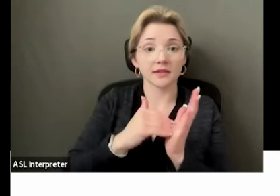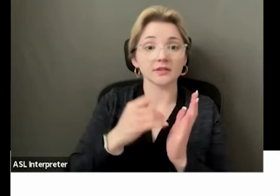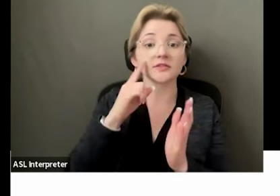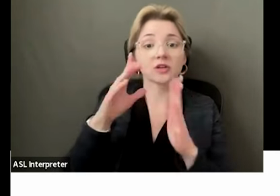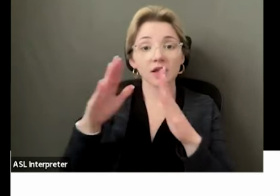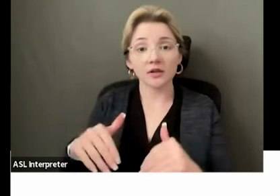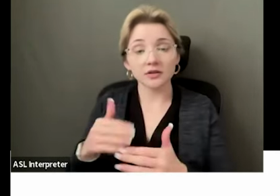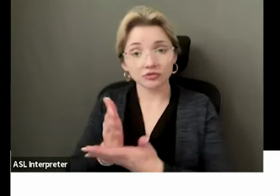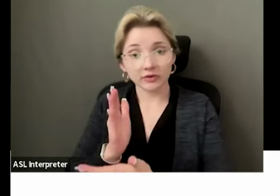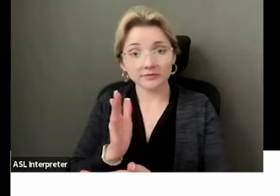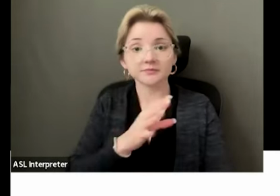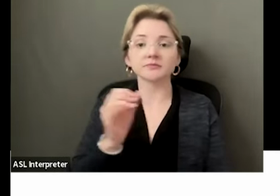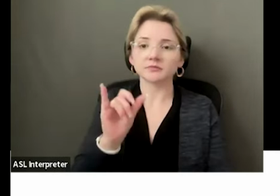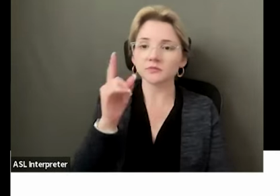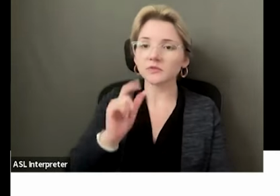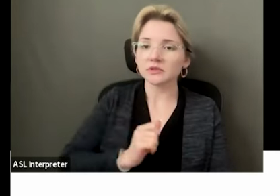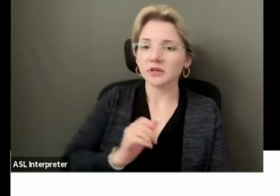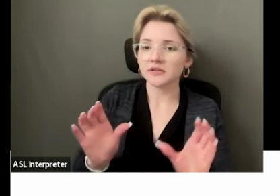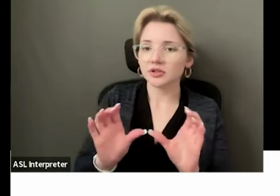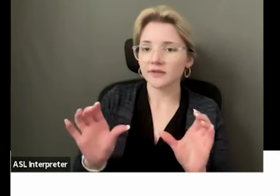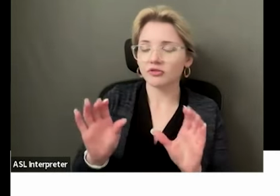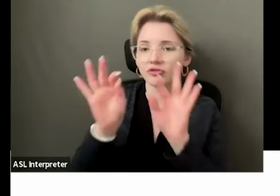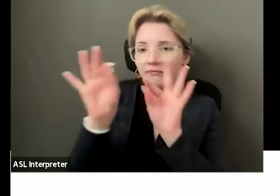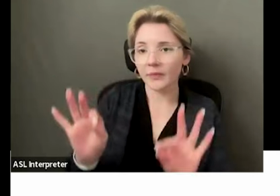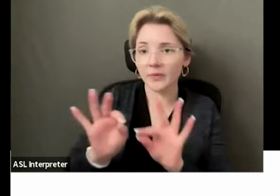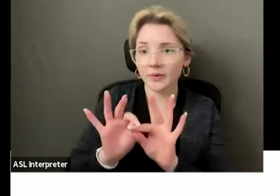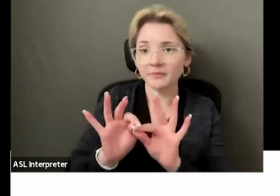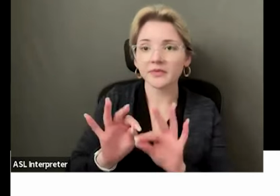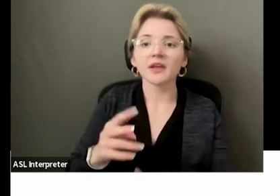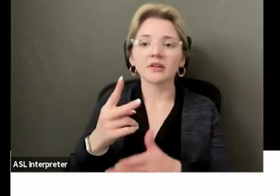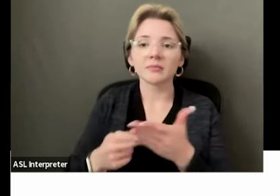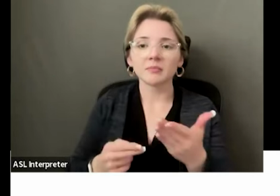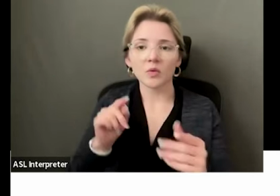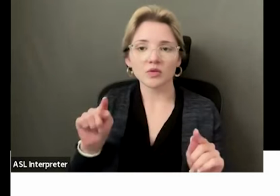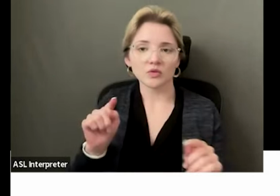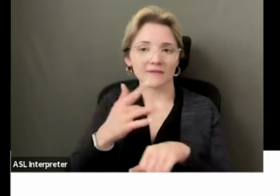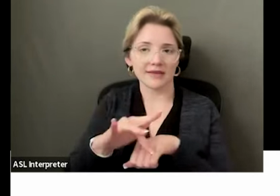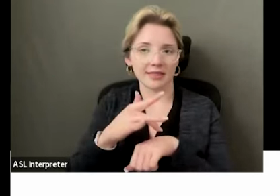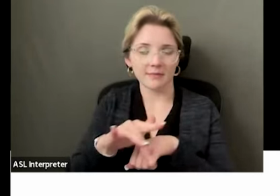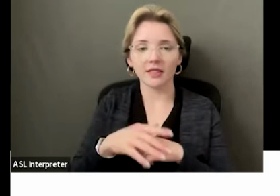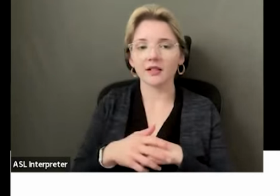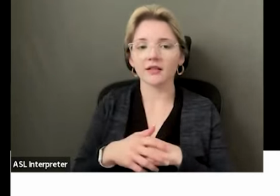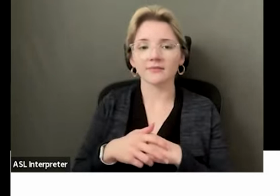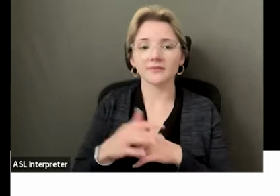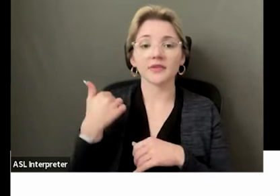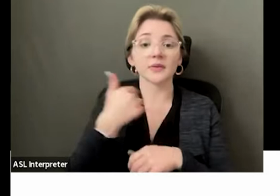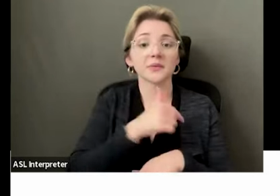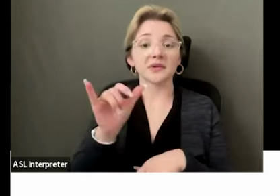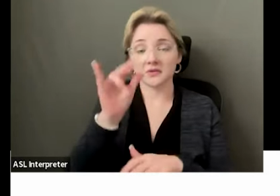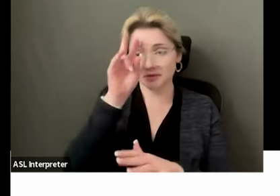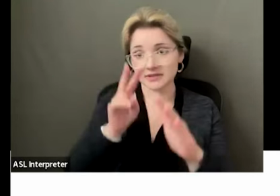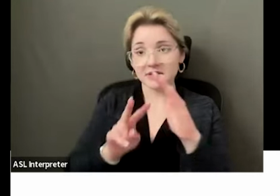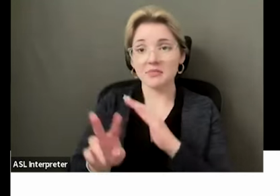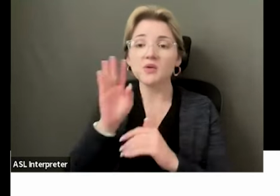rights, and then also the self-certification form. Both of those are available. We also anticipate they will